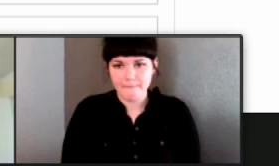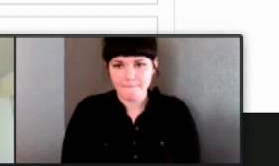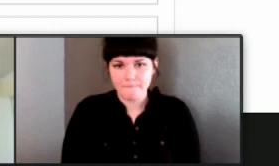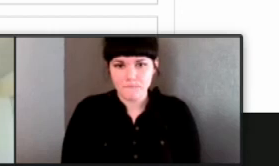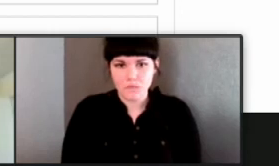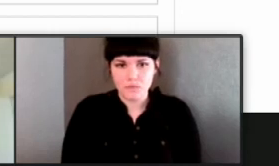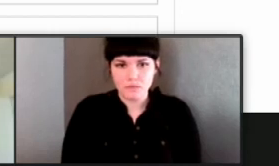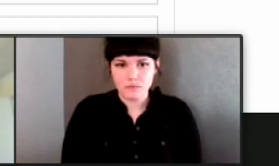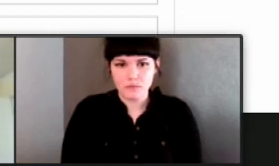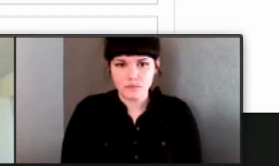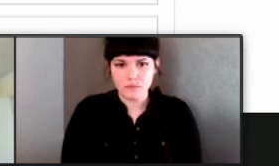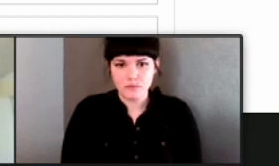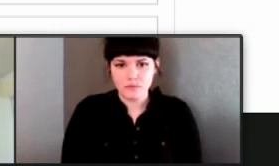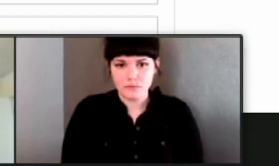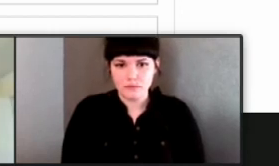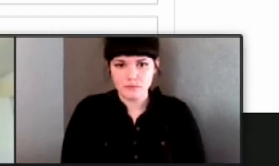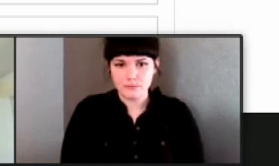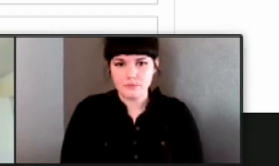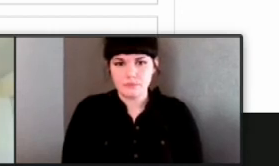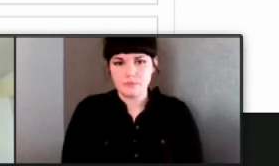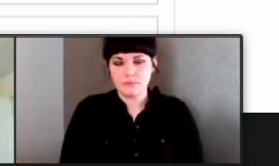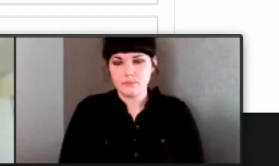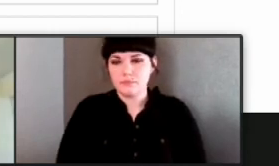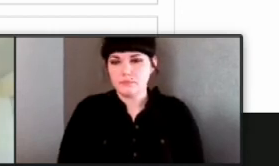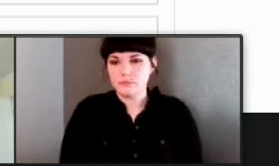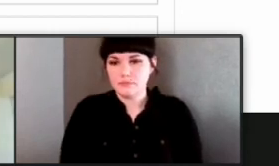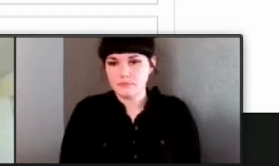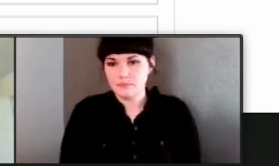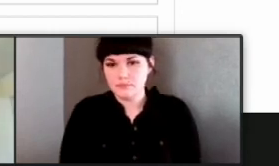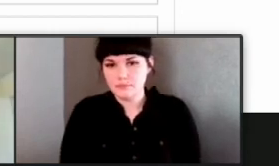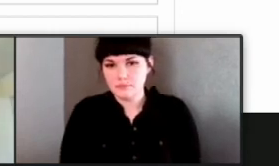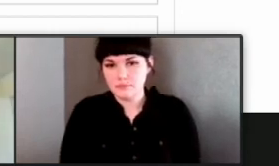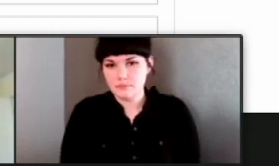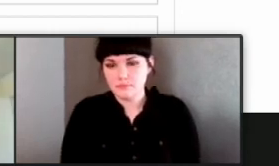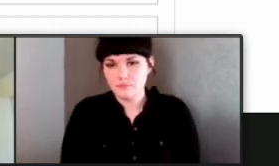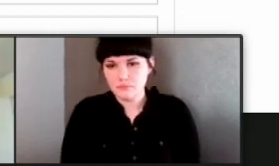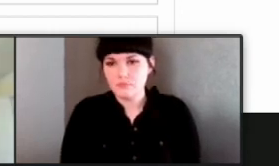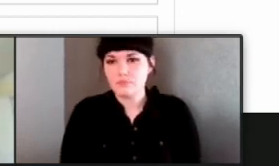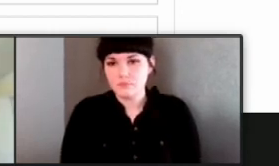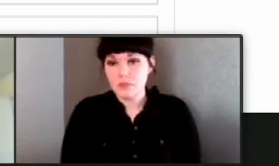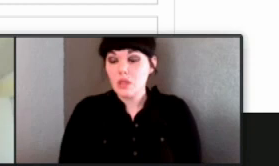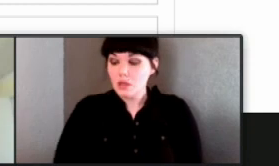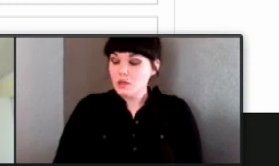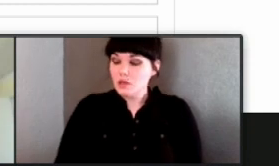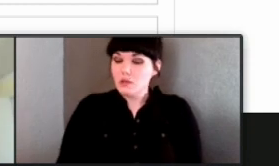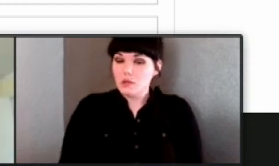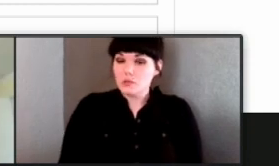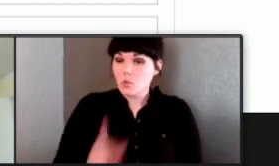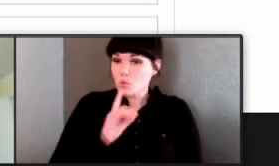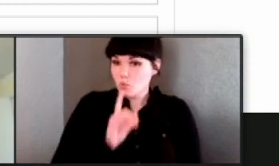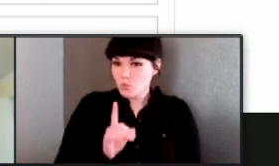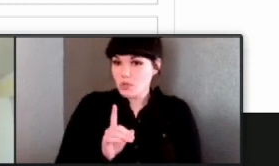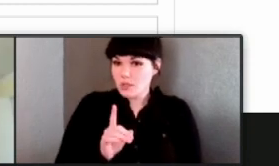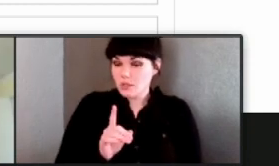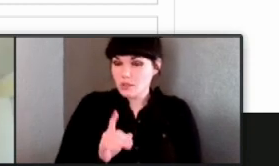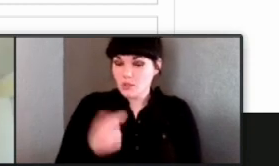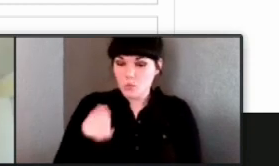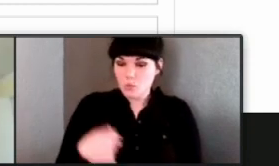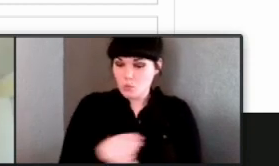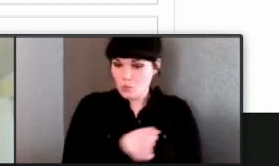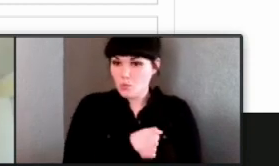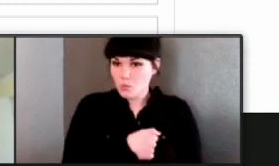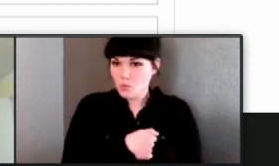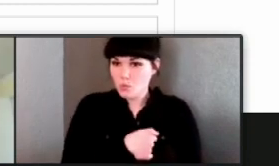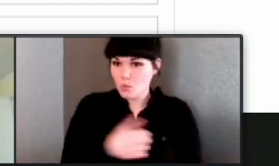So it's in our hands. And just to add to it, the community should know that the Michigan Department